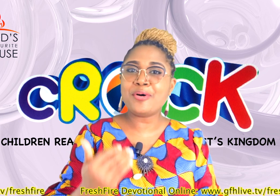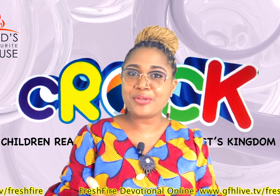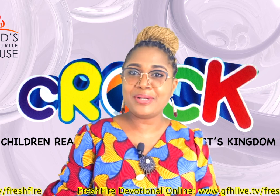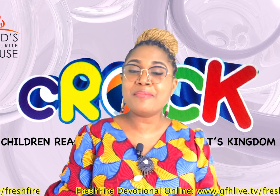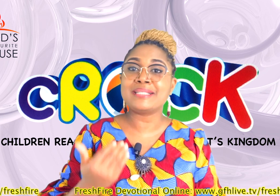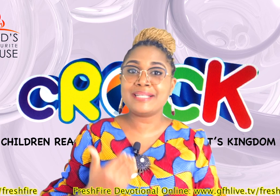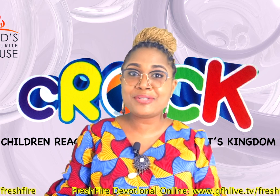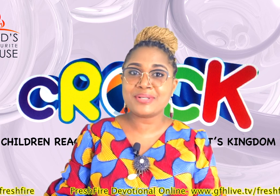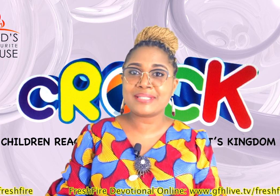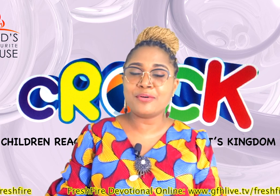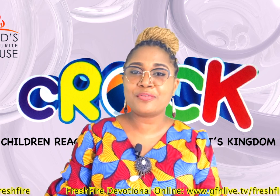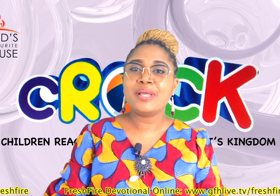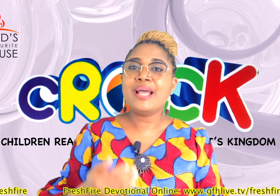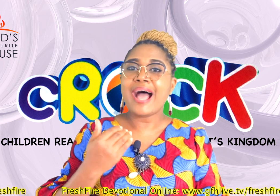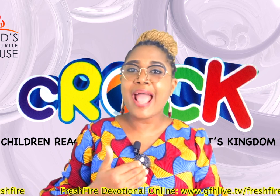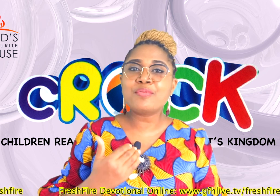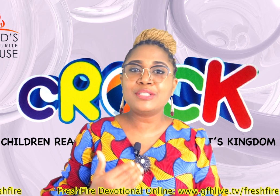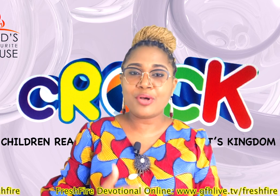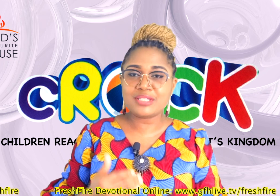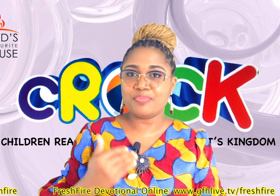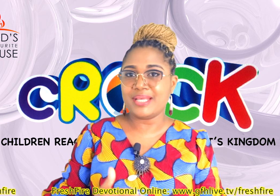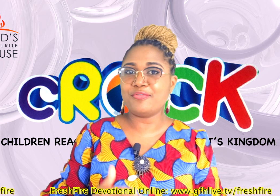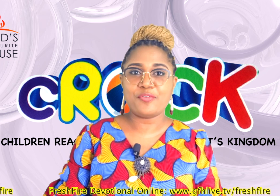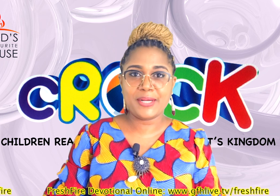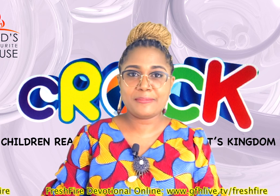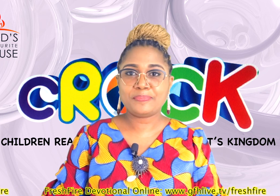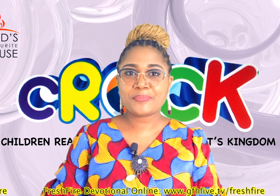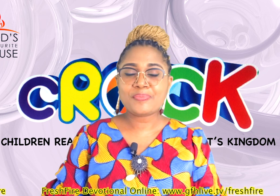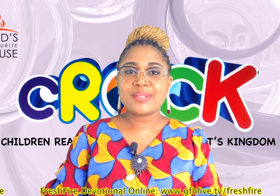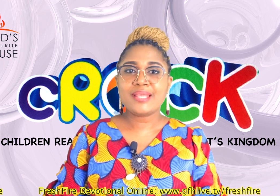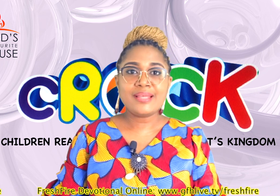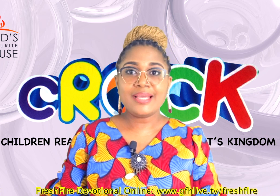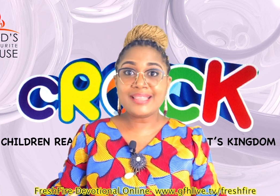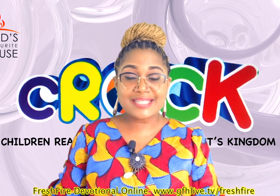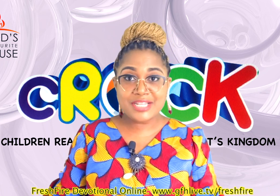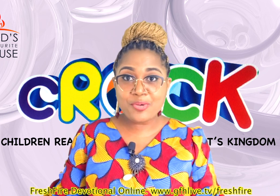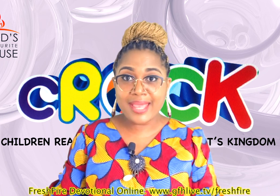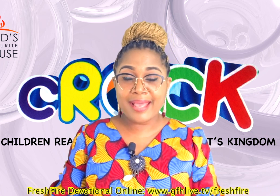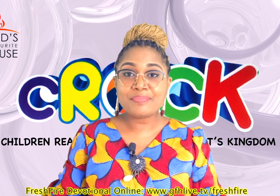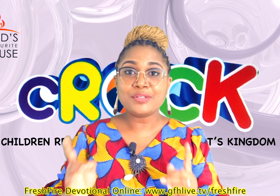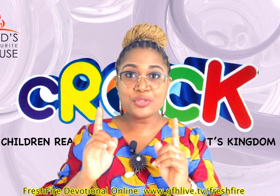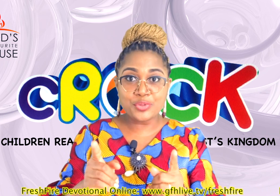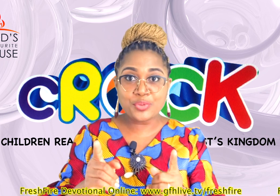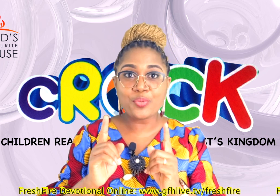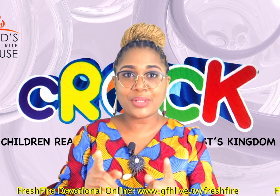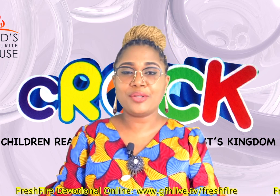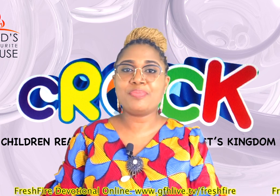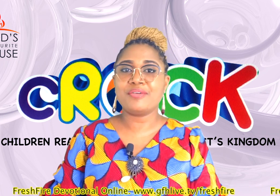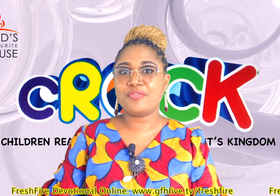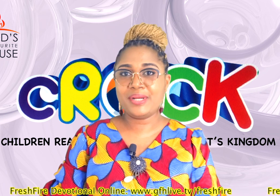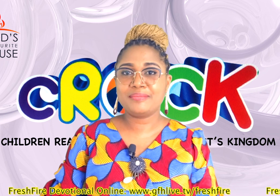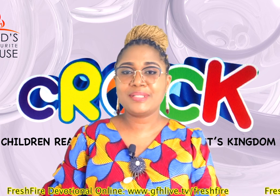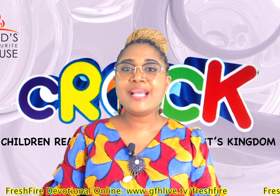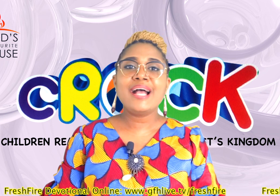want you to call your name and say to yourself, I will not be afraid. In this new year, you will